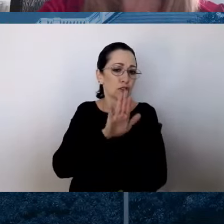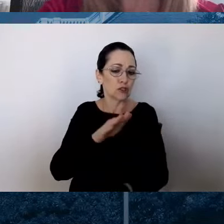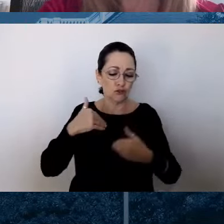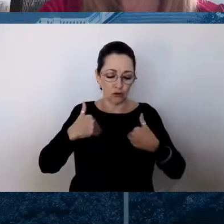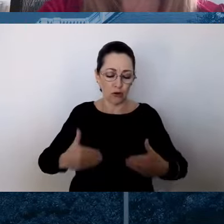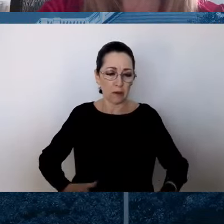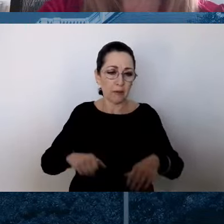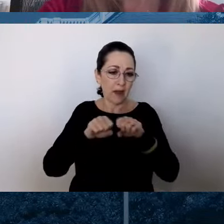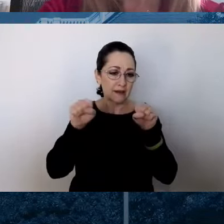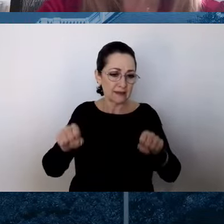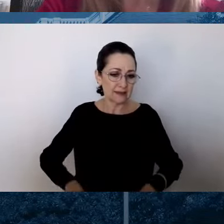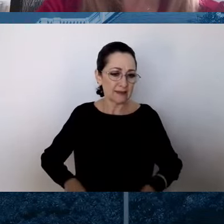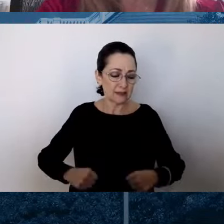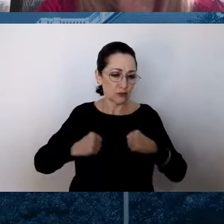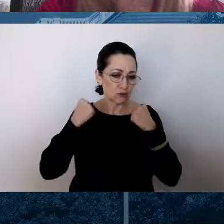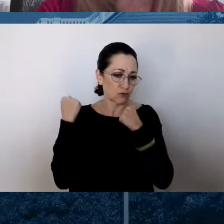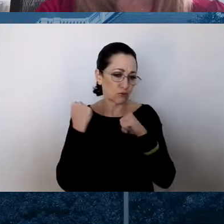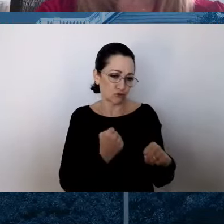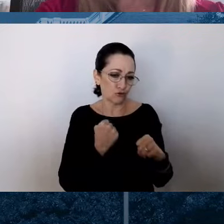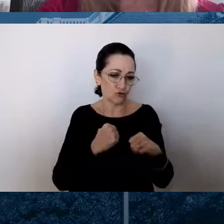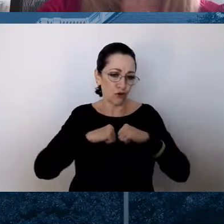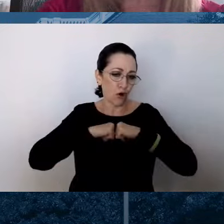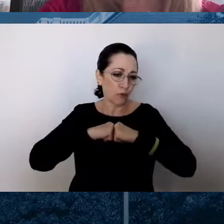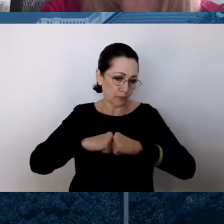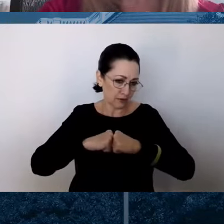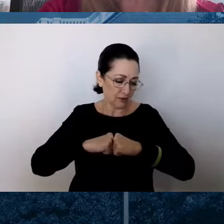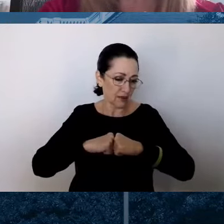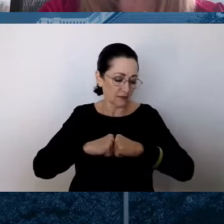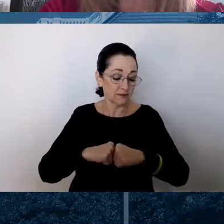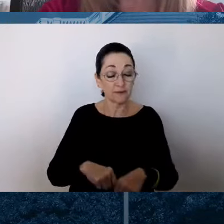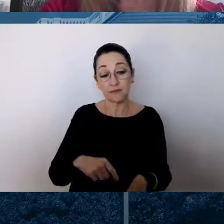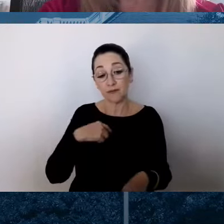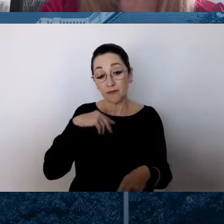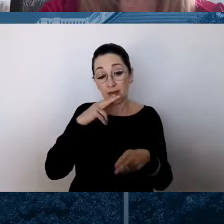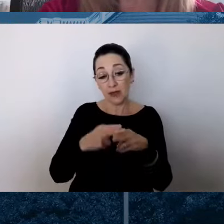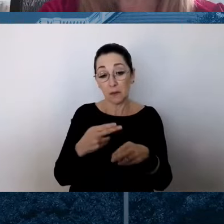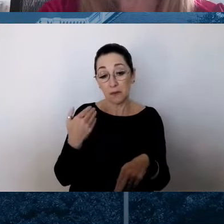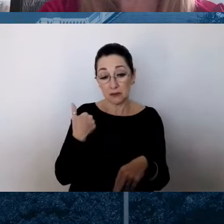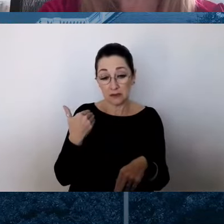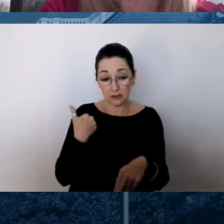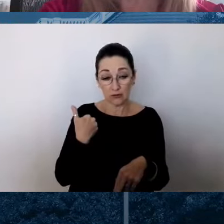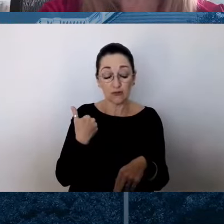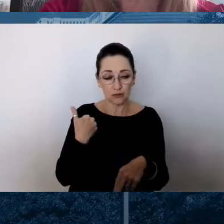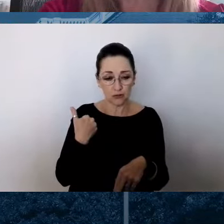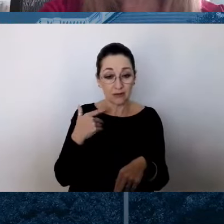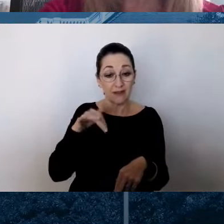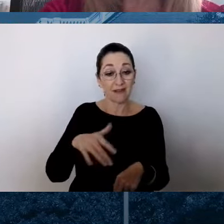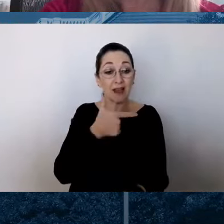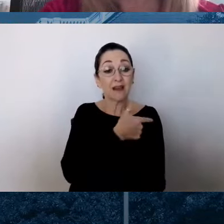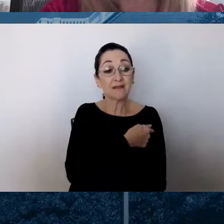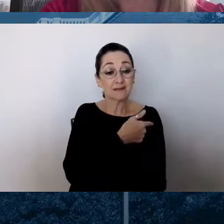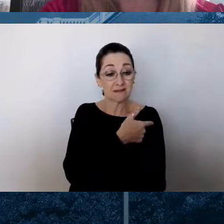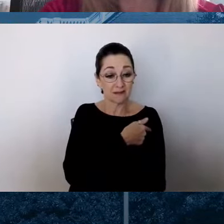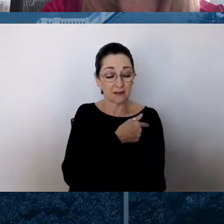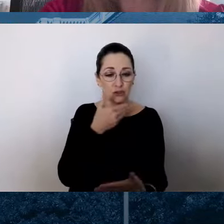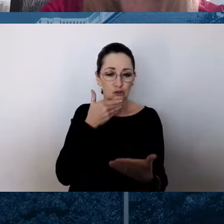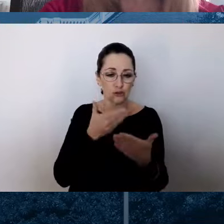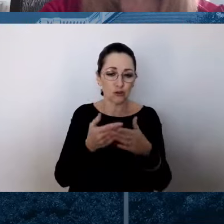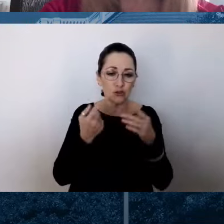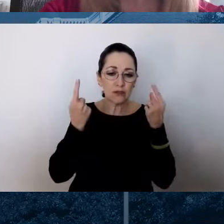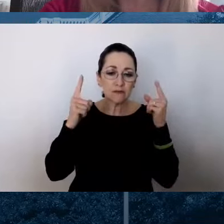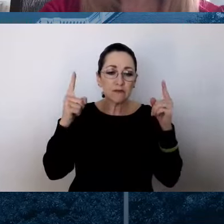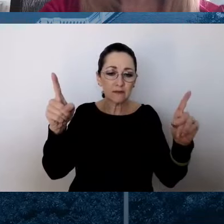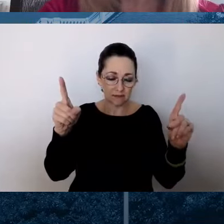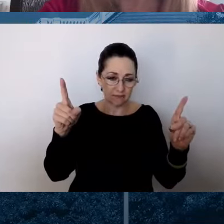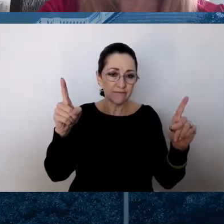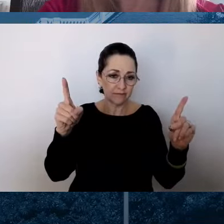many mutations. And as I mentioned earlier, vaccines are effective against hospitalization and death, as evidenced by the fact that deaths